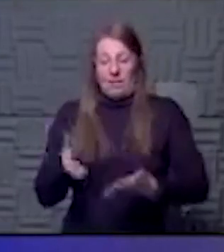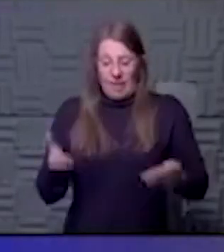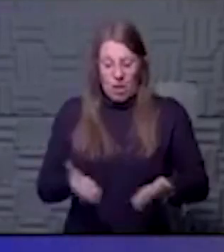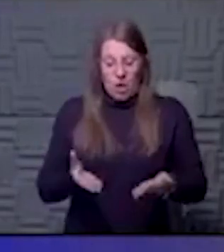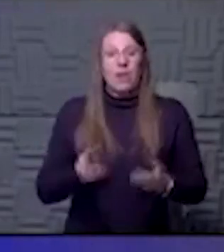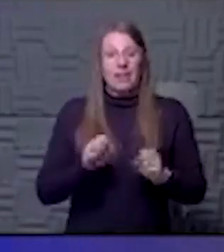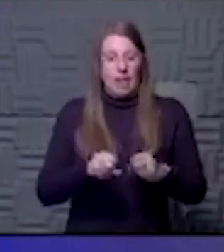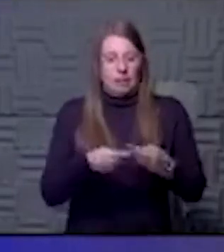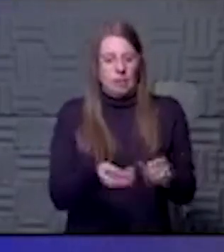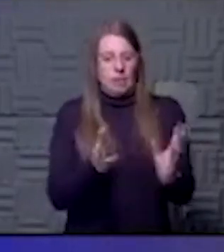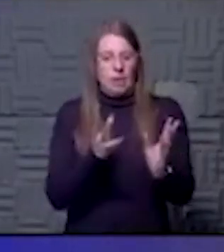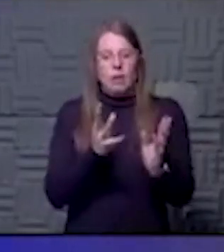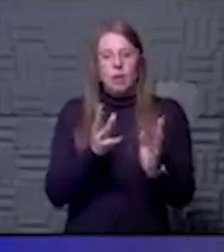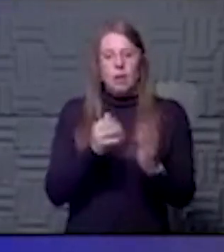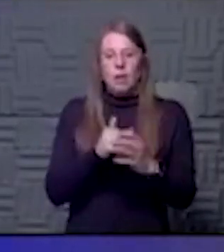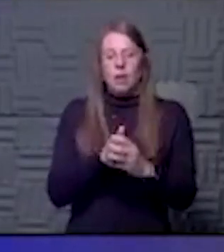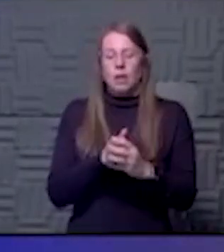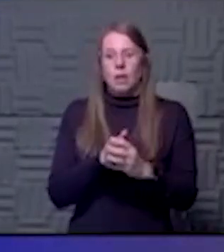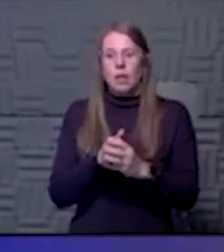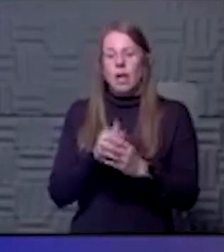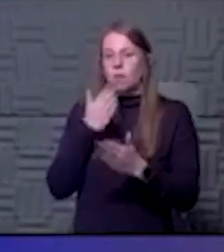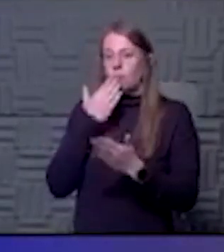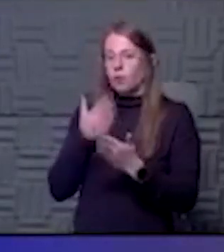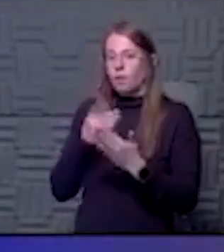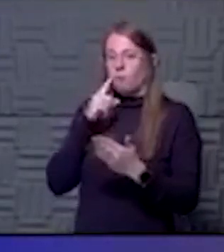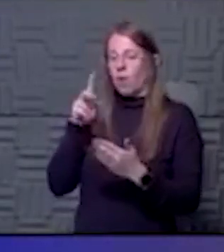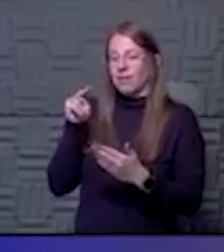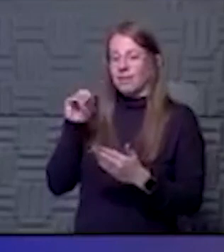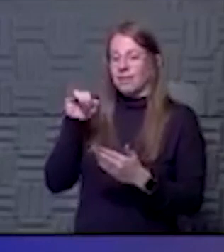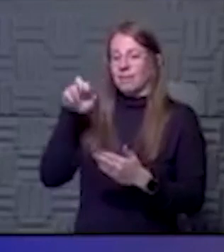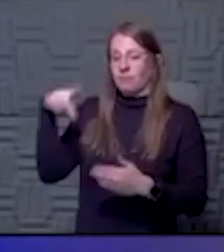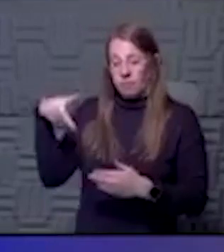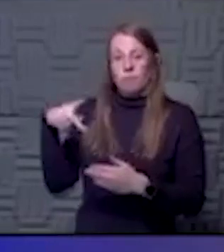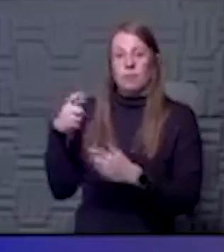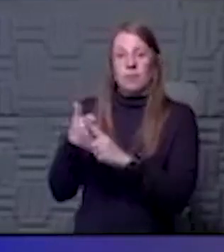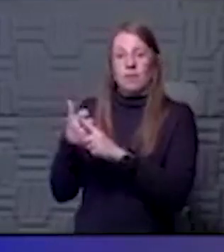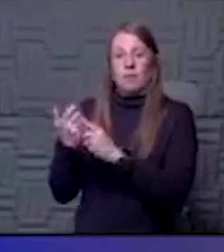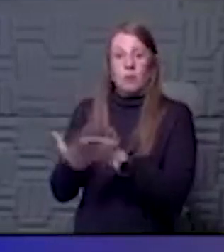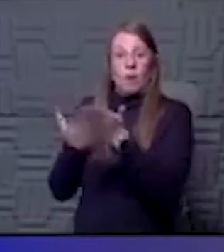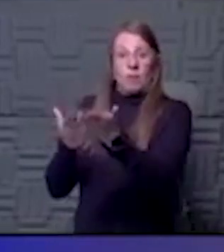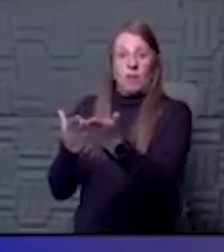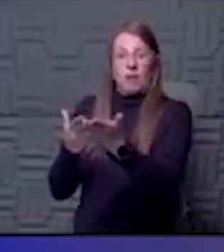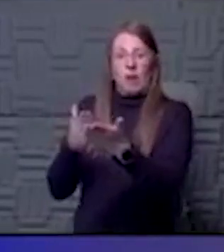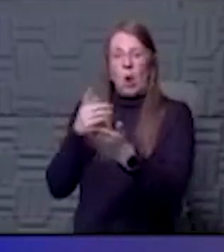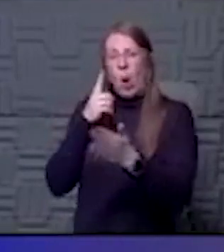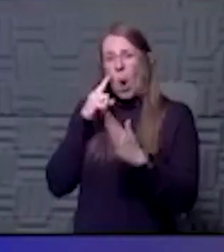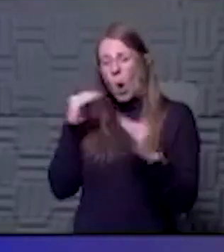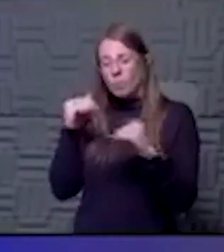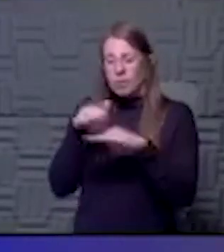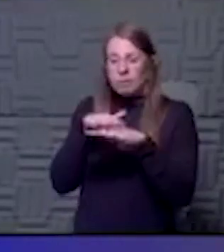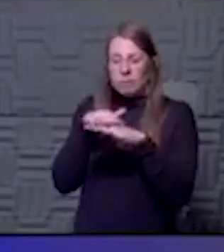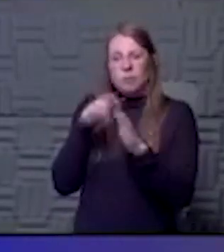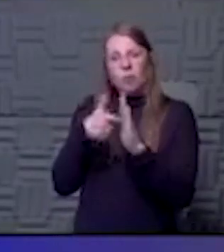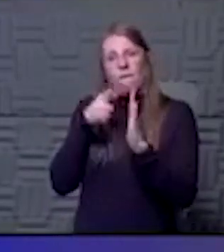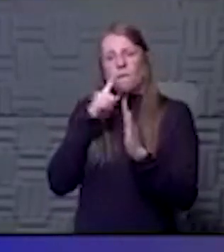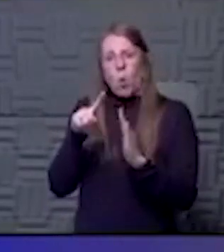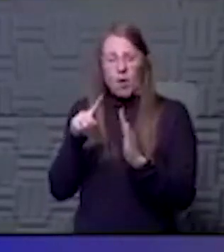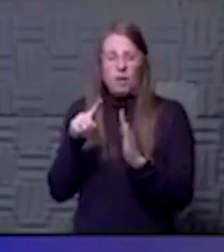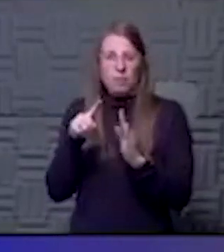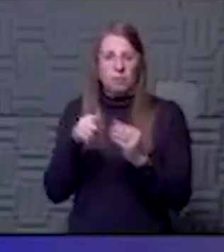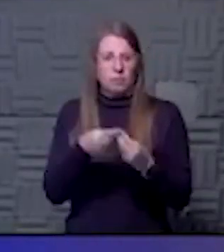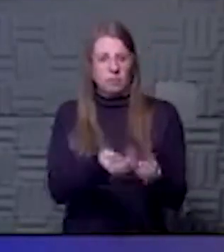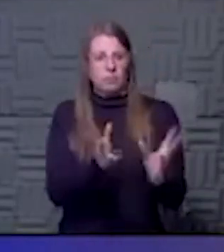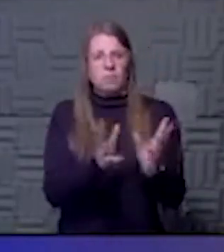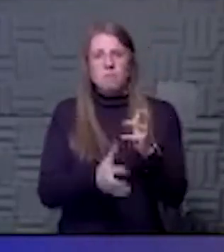important for ACIP to make their recommendations. You would hope there would be minimum requirements for the efficacy. So really, most of